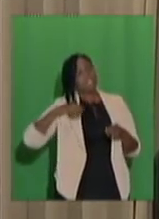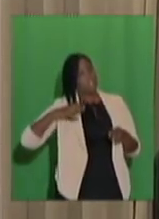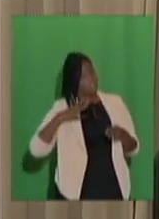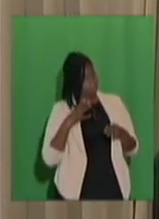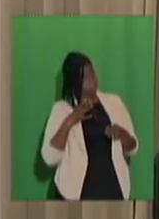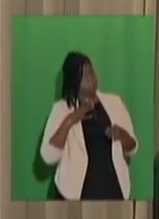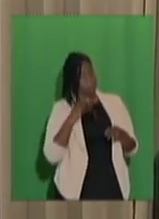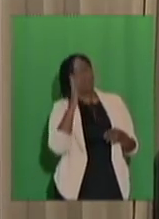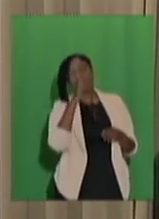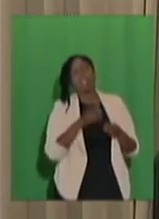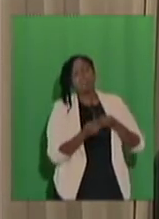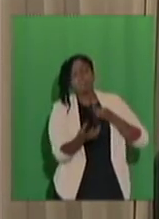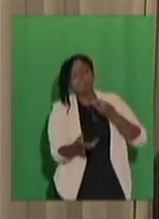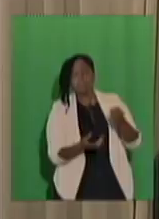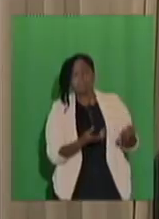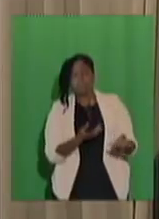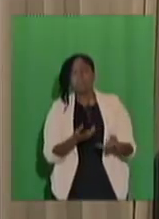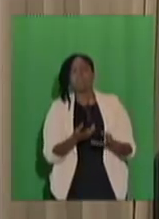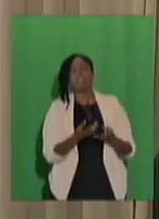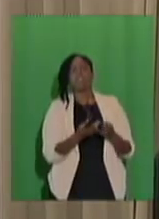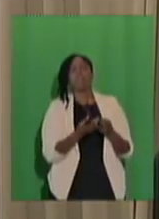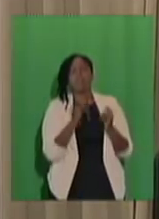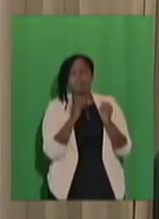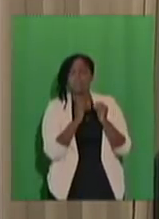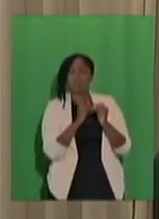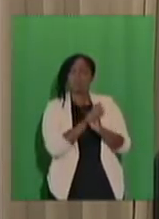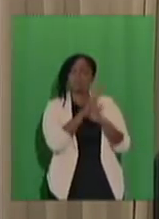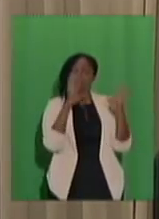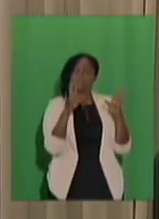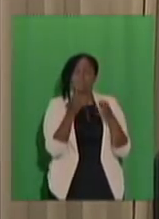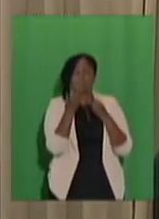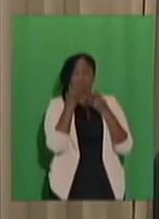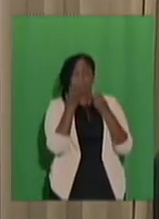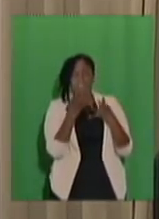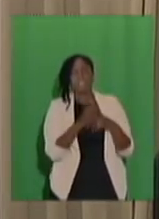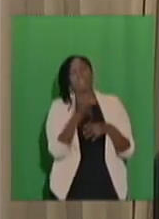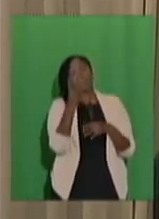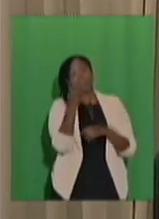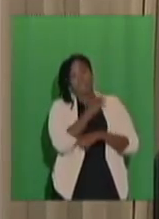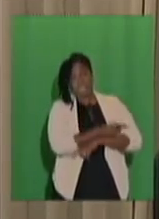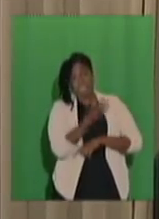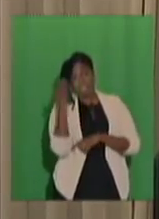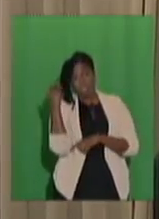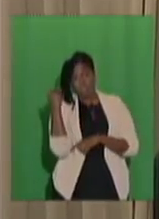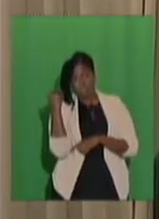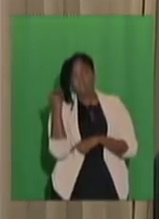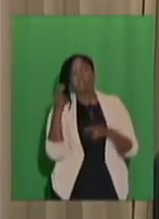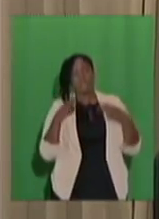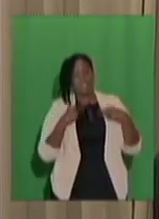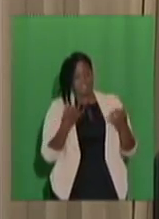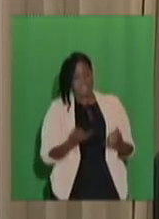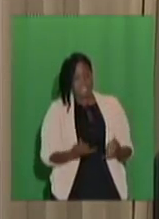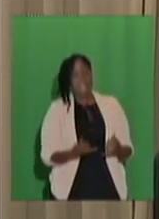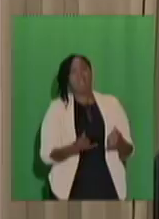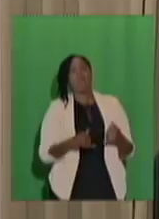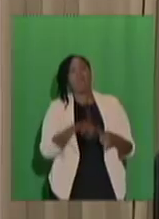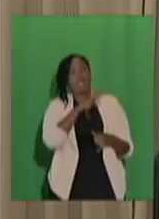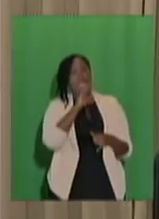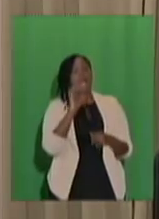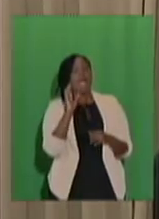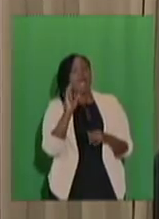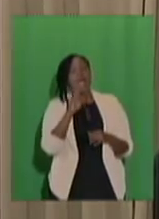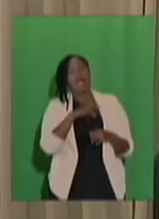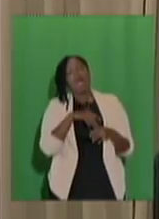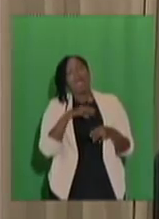division. We would not have had a medical chief of staff there before. So that is 2 days ago we put a medical chief of staff into that institution. So there's better